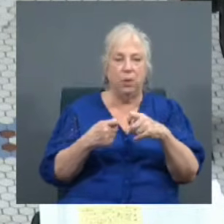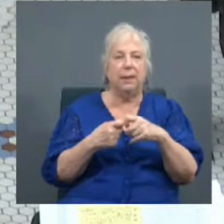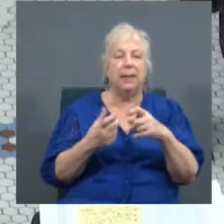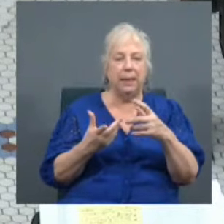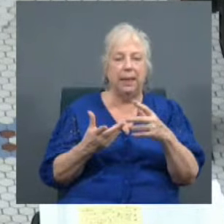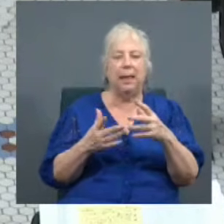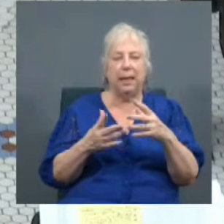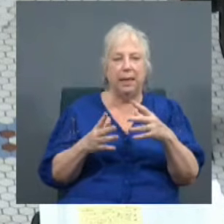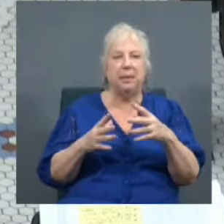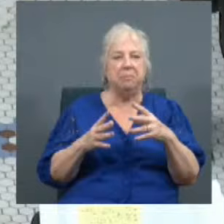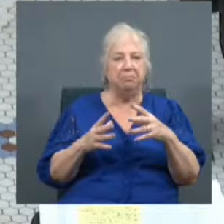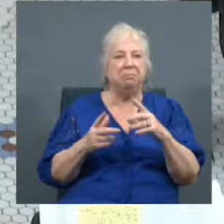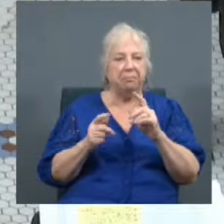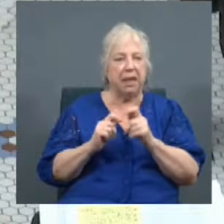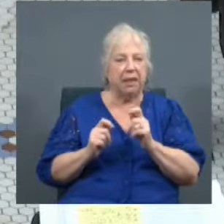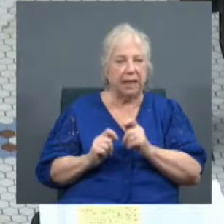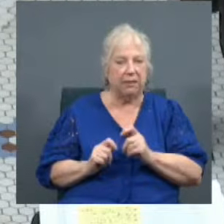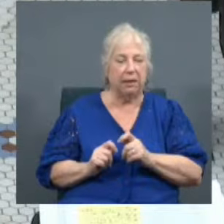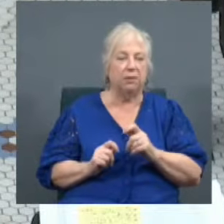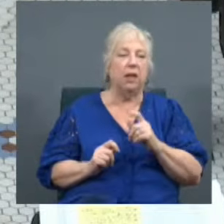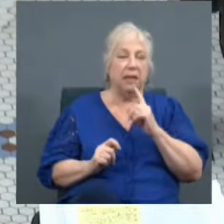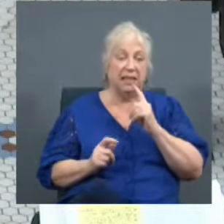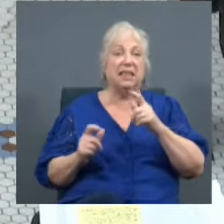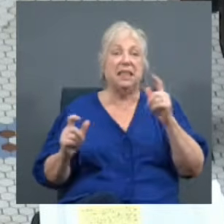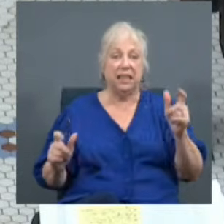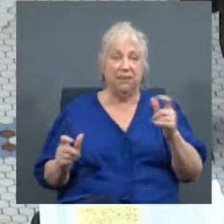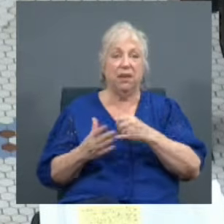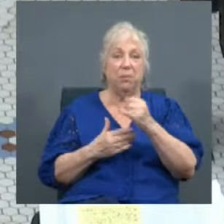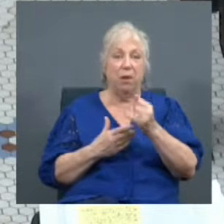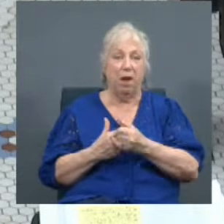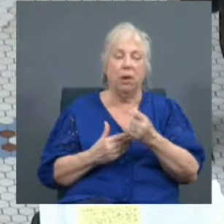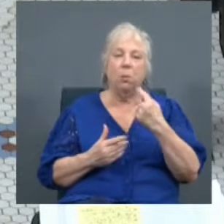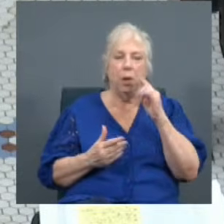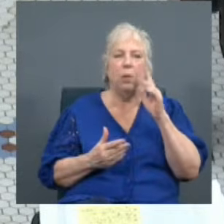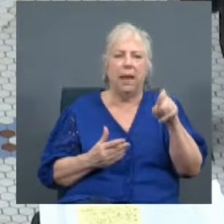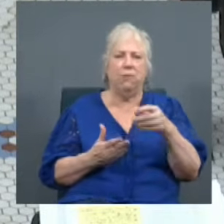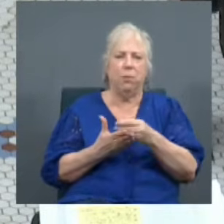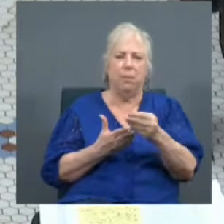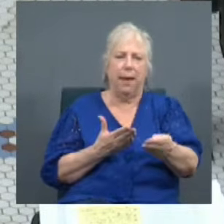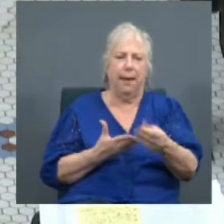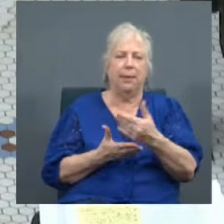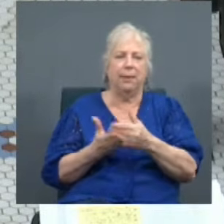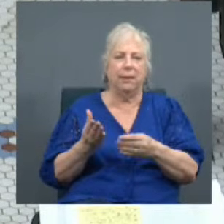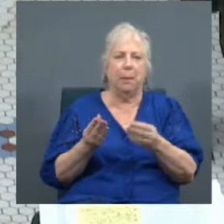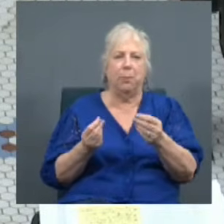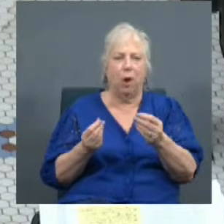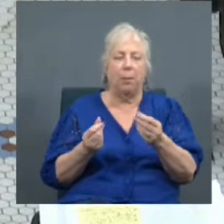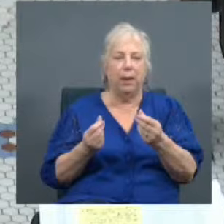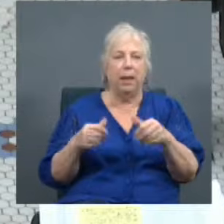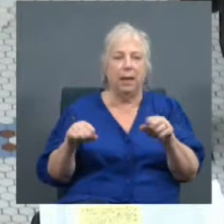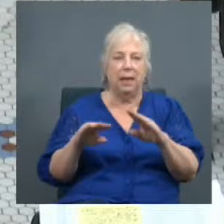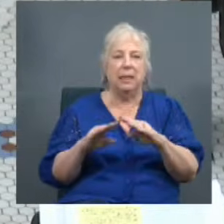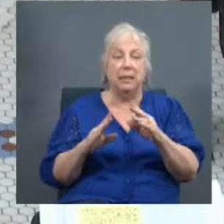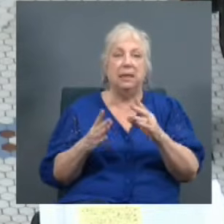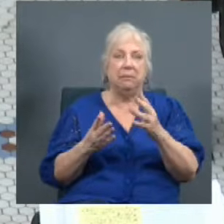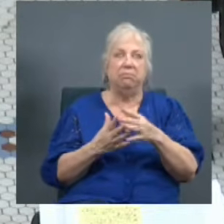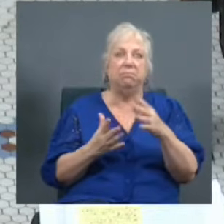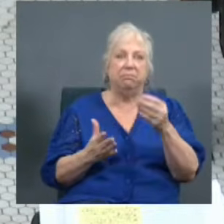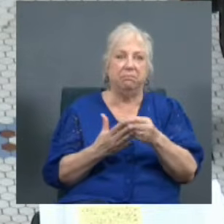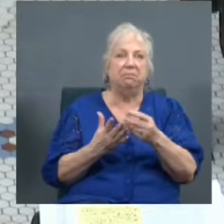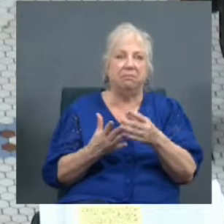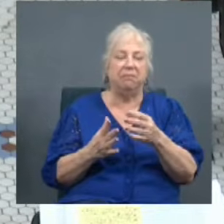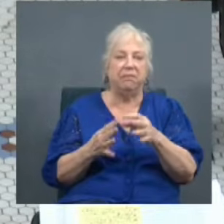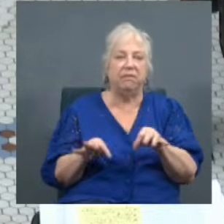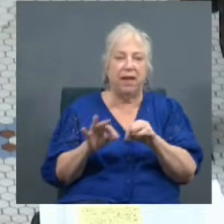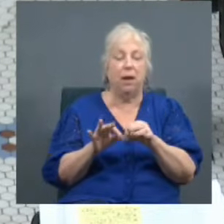it's a pretty significant project. There are some properties that we will have to acquire of significant value. So we've